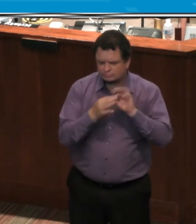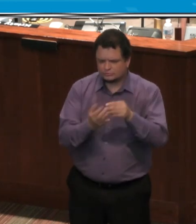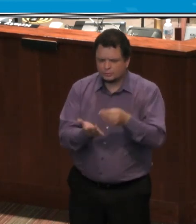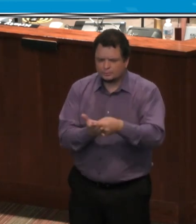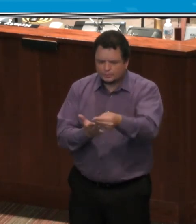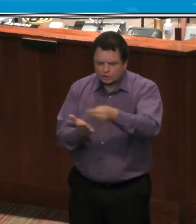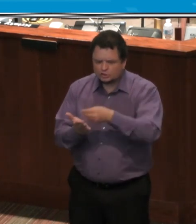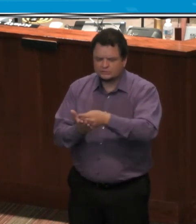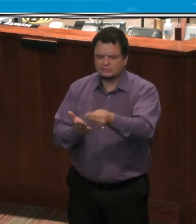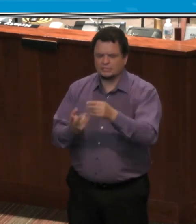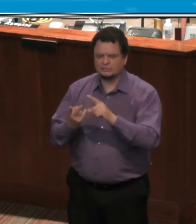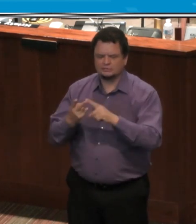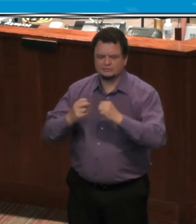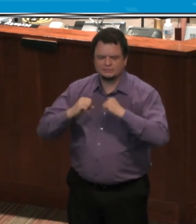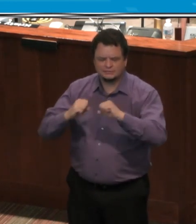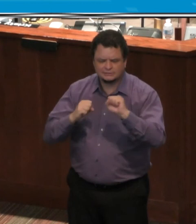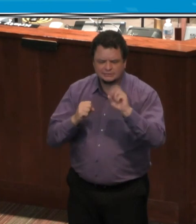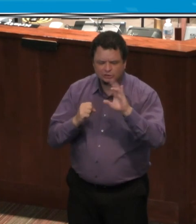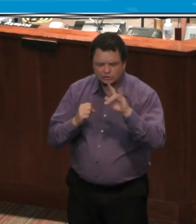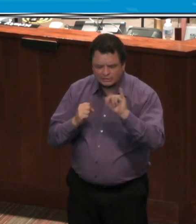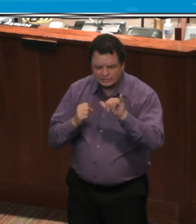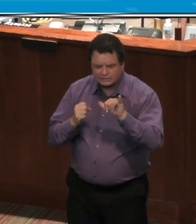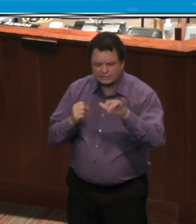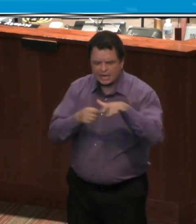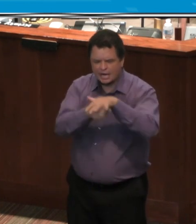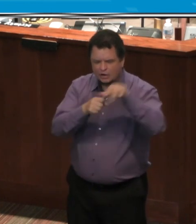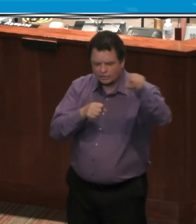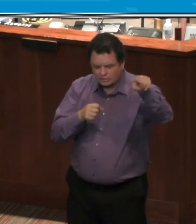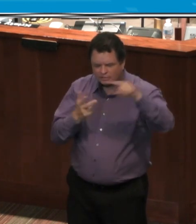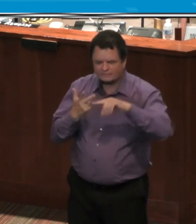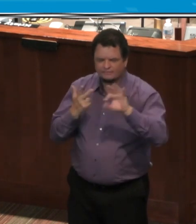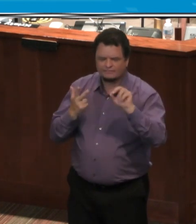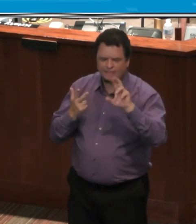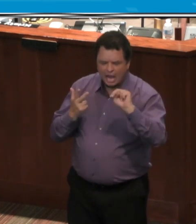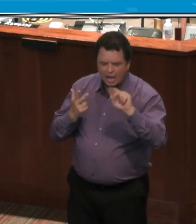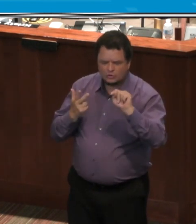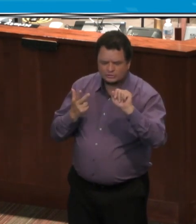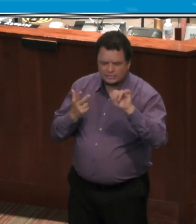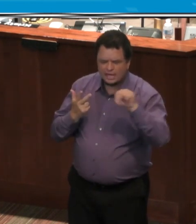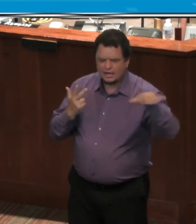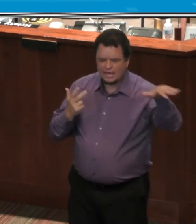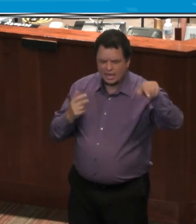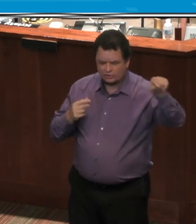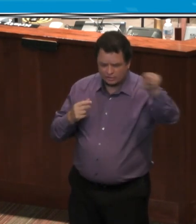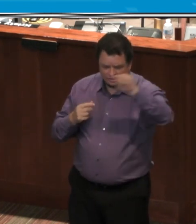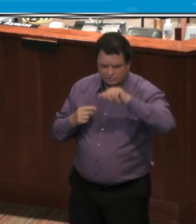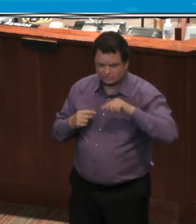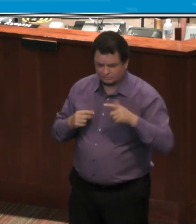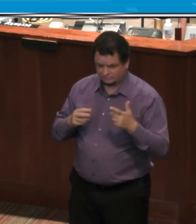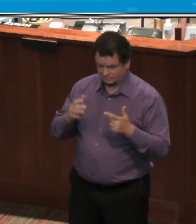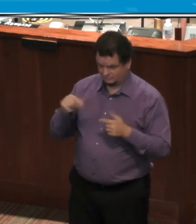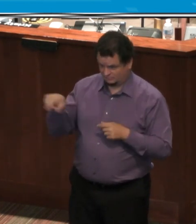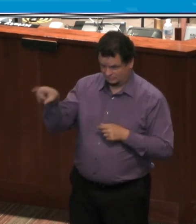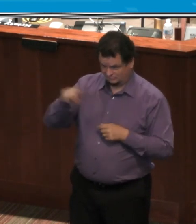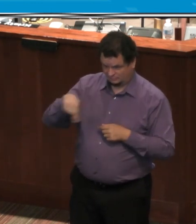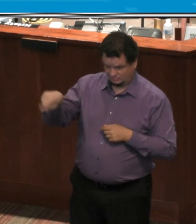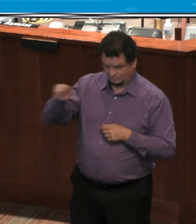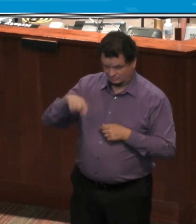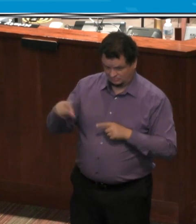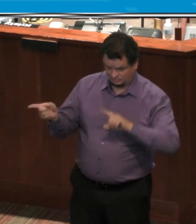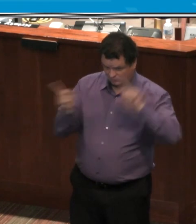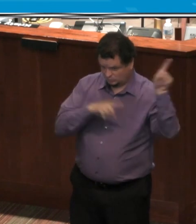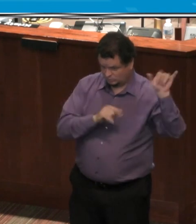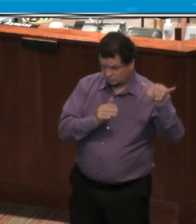And let's see, if they're in the room, I would ask that Todd and Kinney could join us,